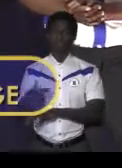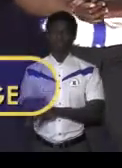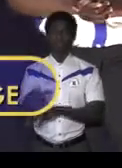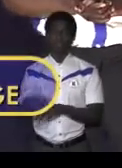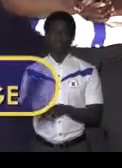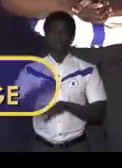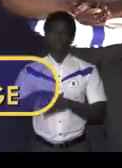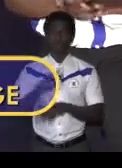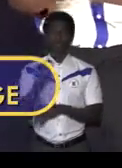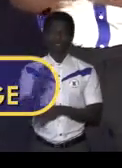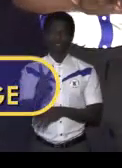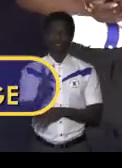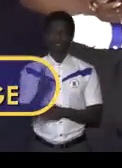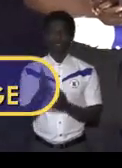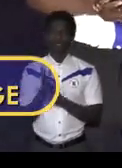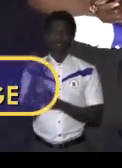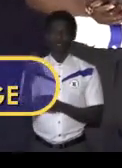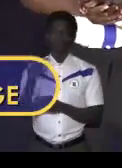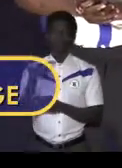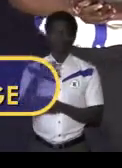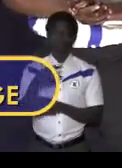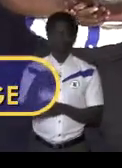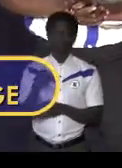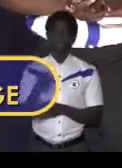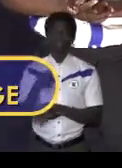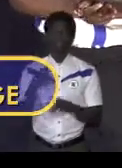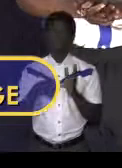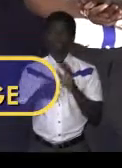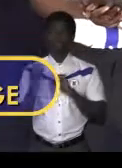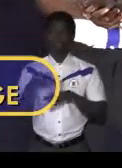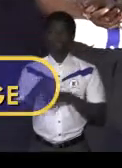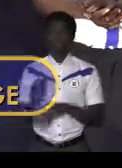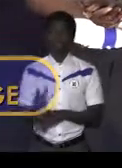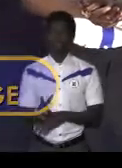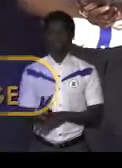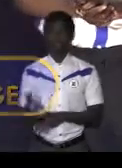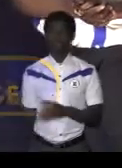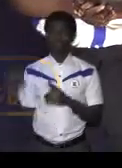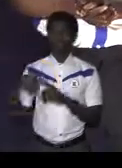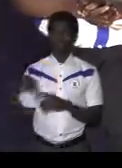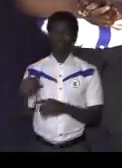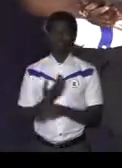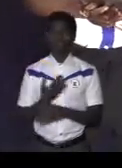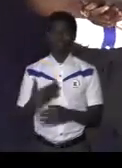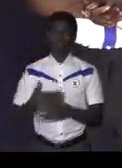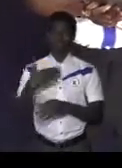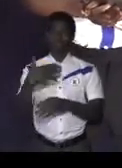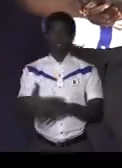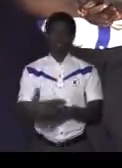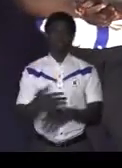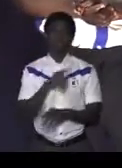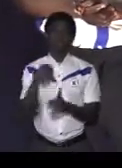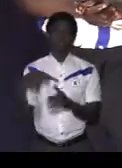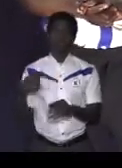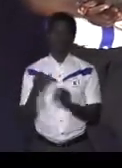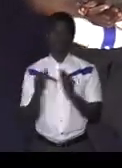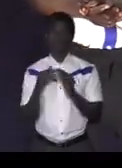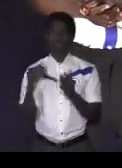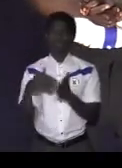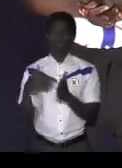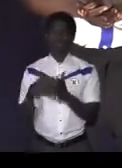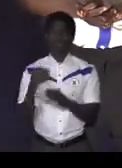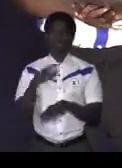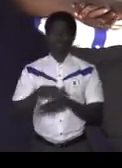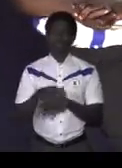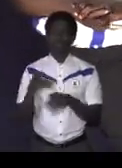airing on television through the page showing on the screen. Until our next edition where we shall meet again on The Classroom